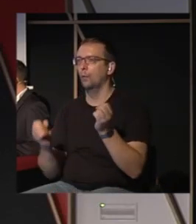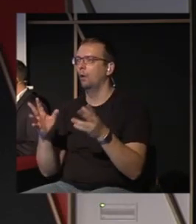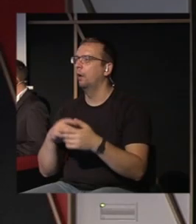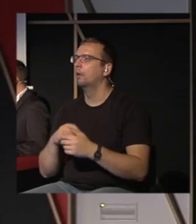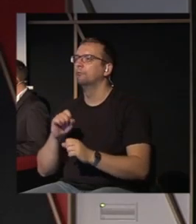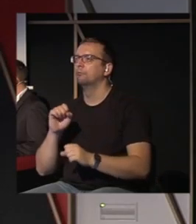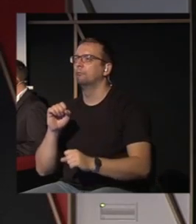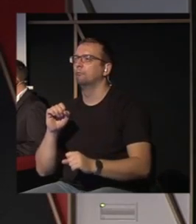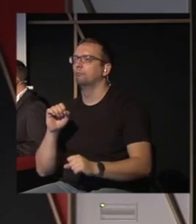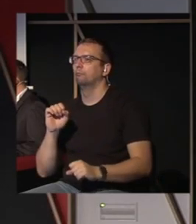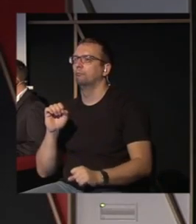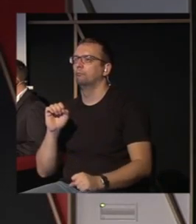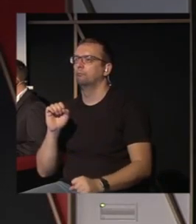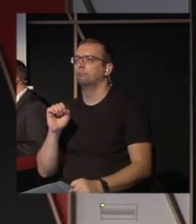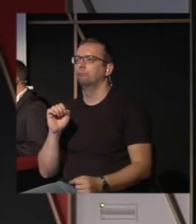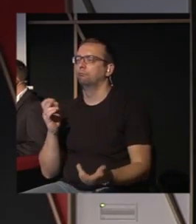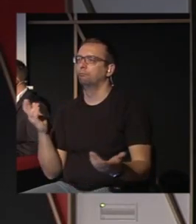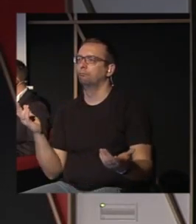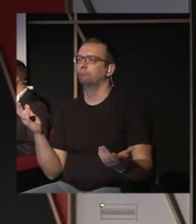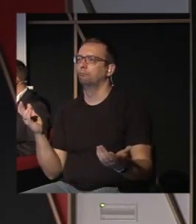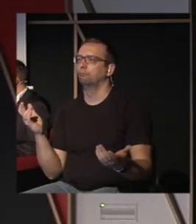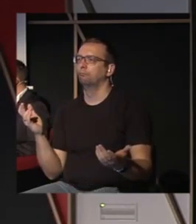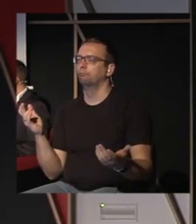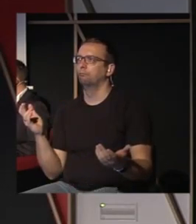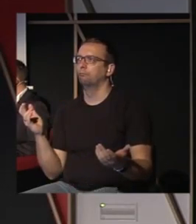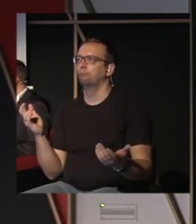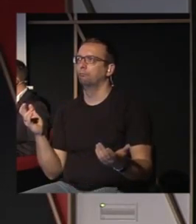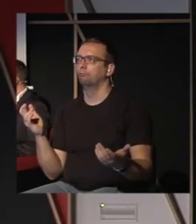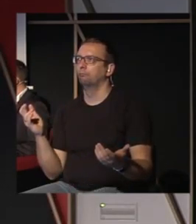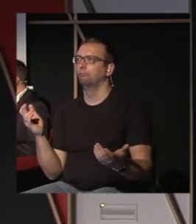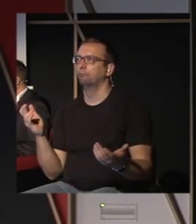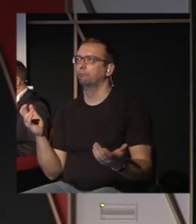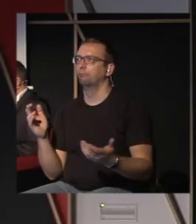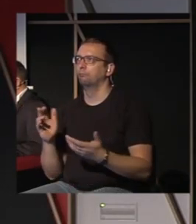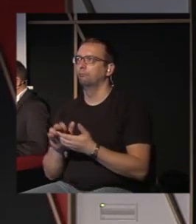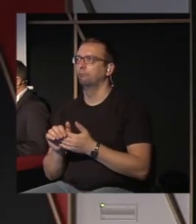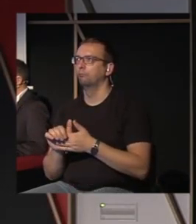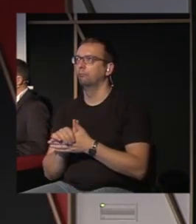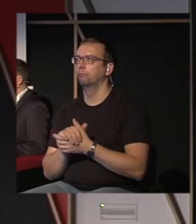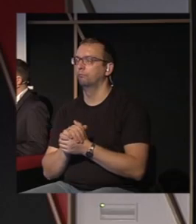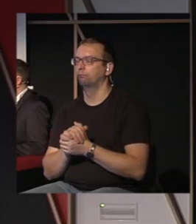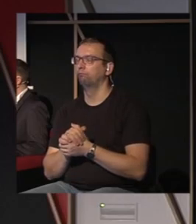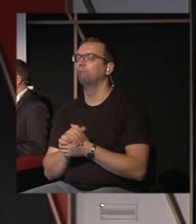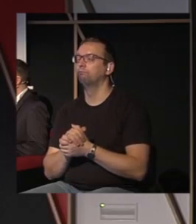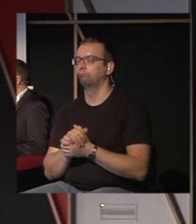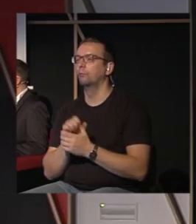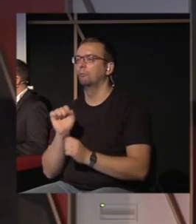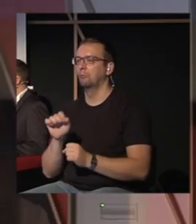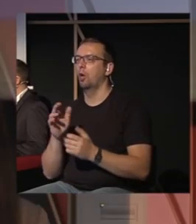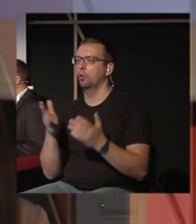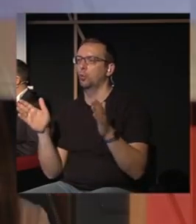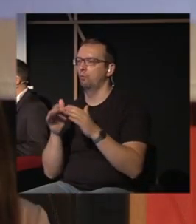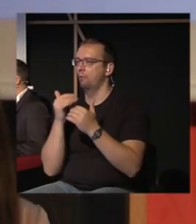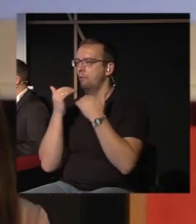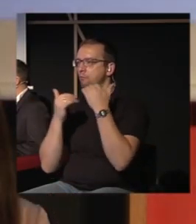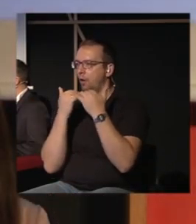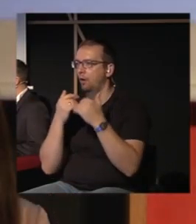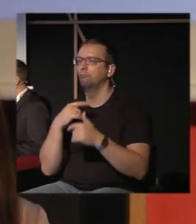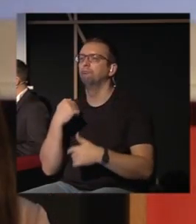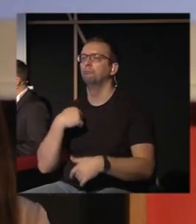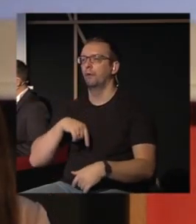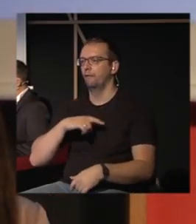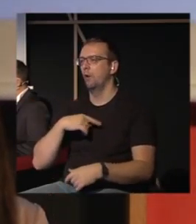I can say that we have some meetings with the local government. We still don't have training sessions in